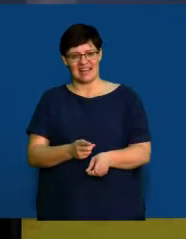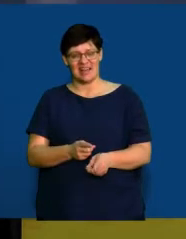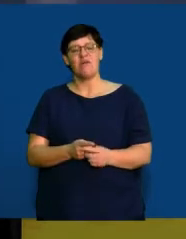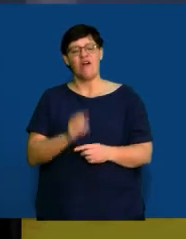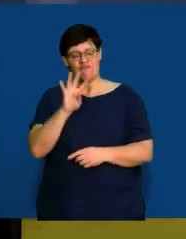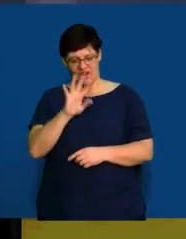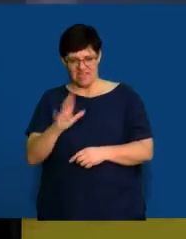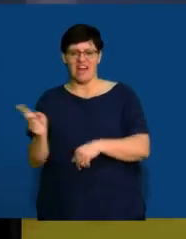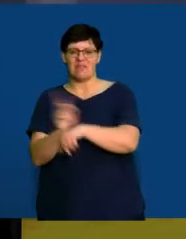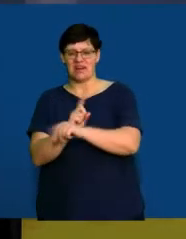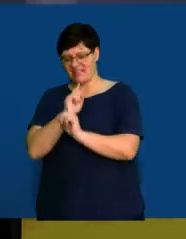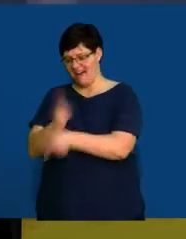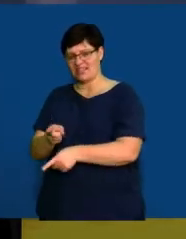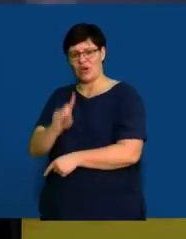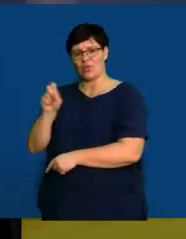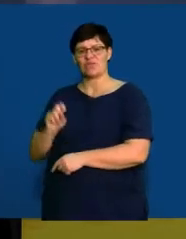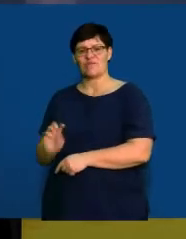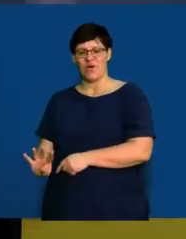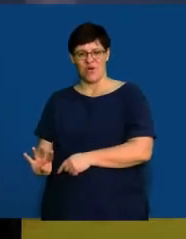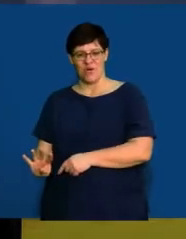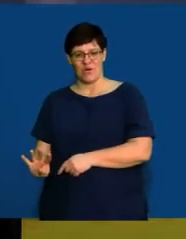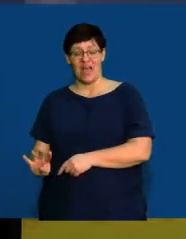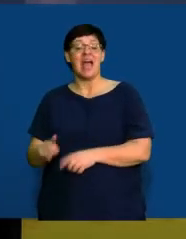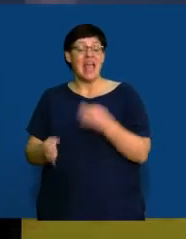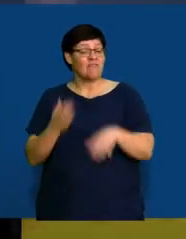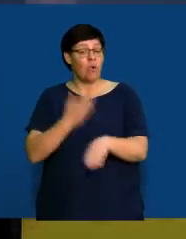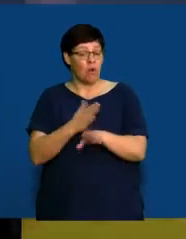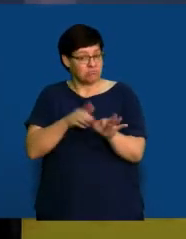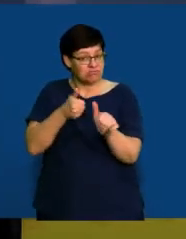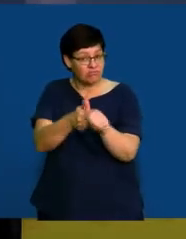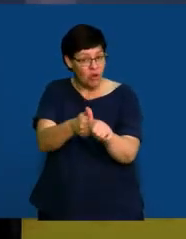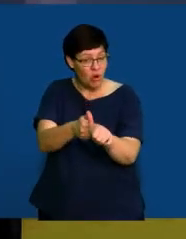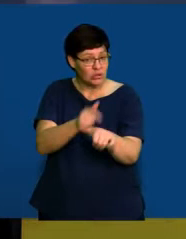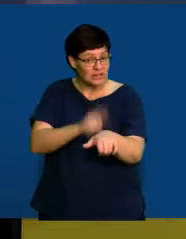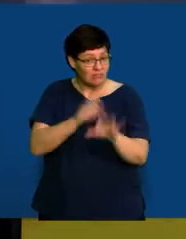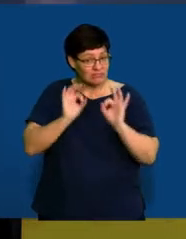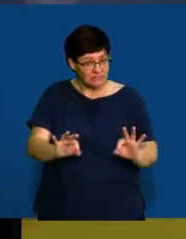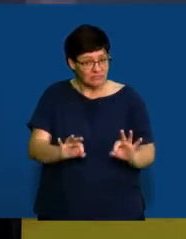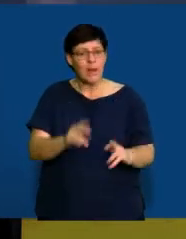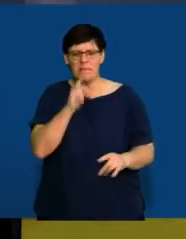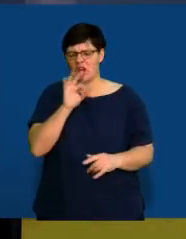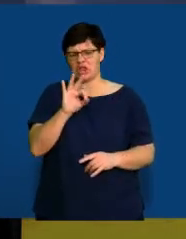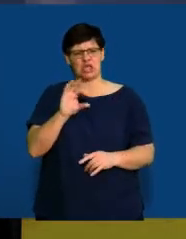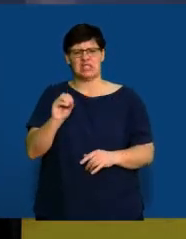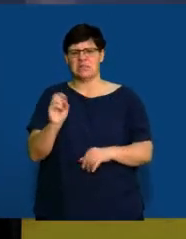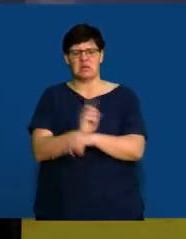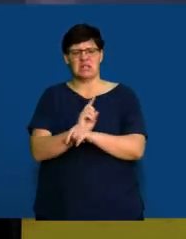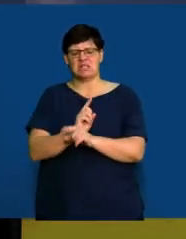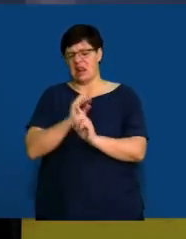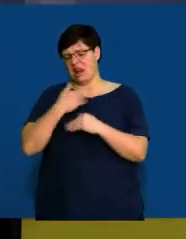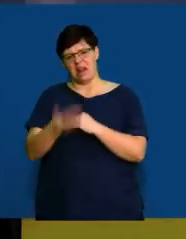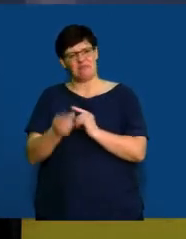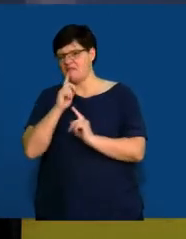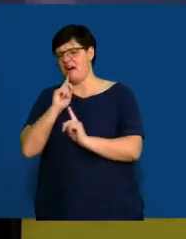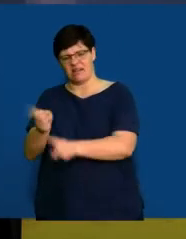45 minutes. In fact, if you worked with time, you should be able to answer that in half an hour, dependent on